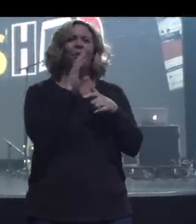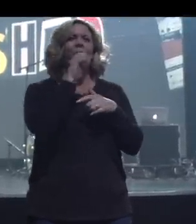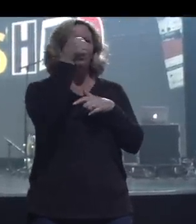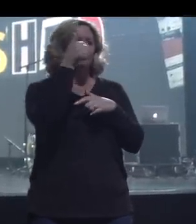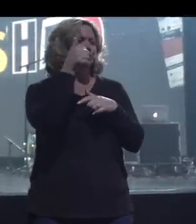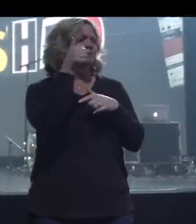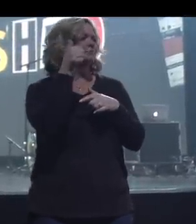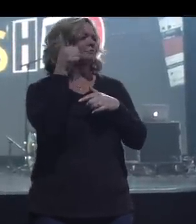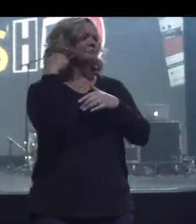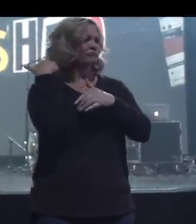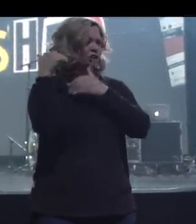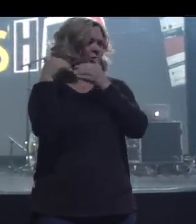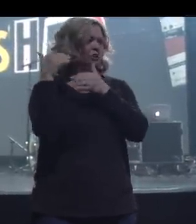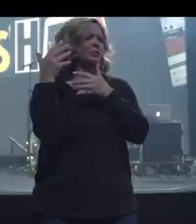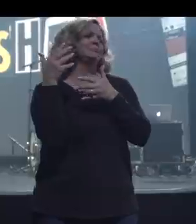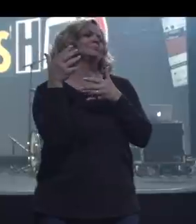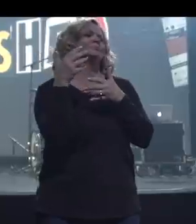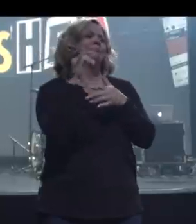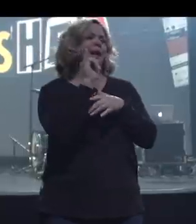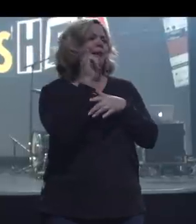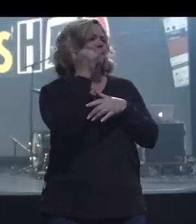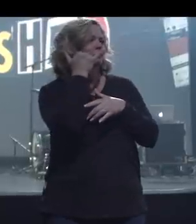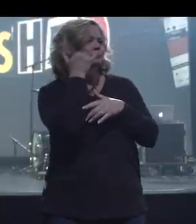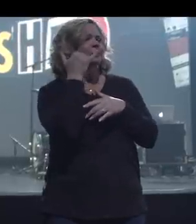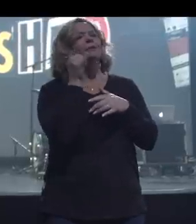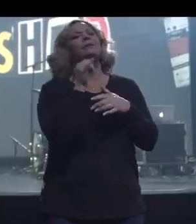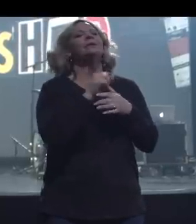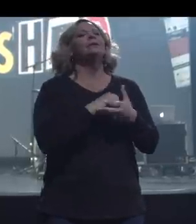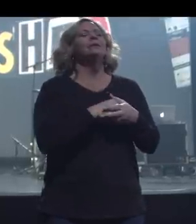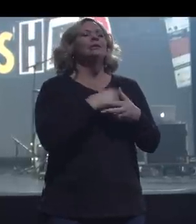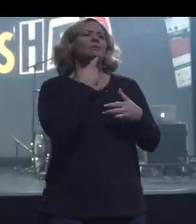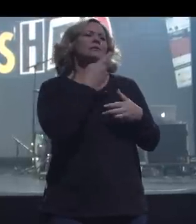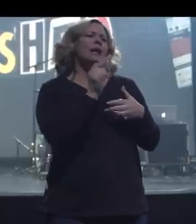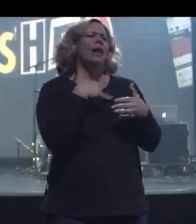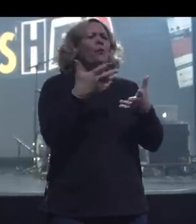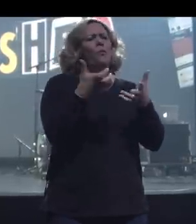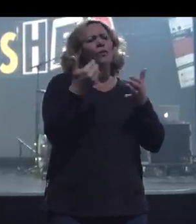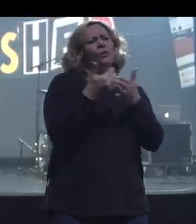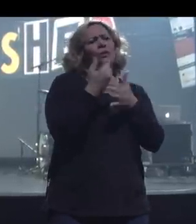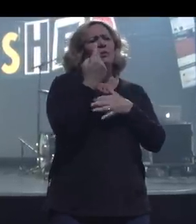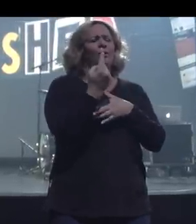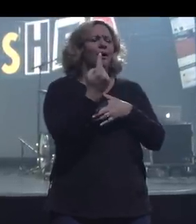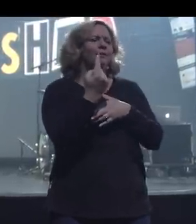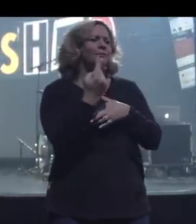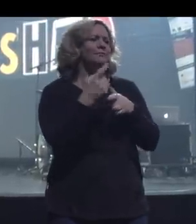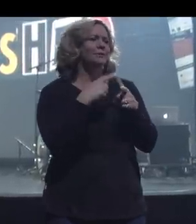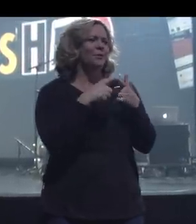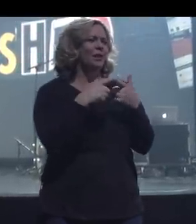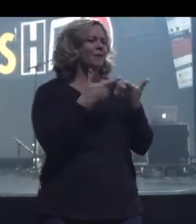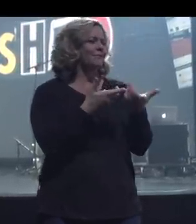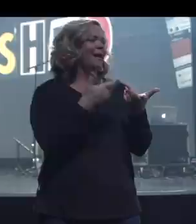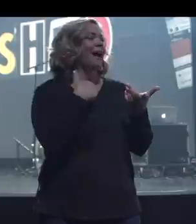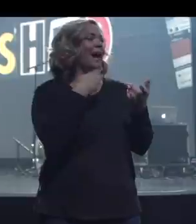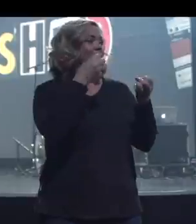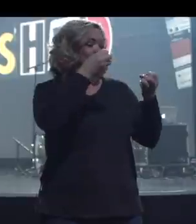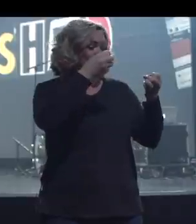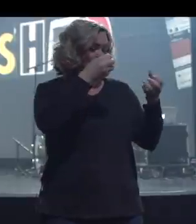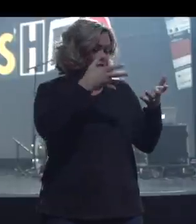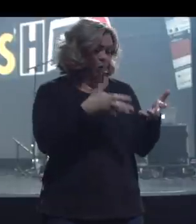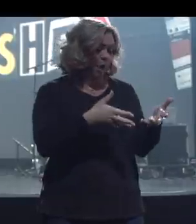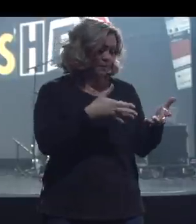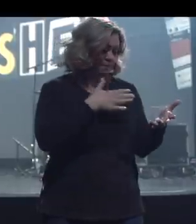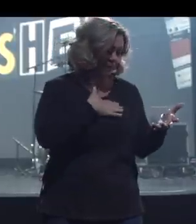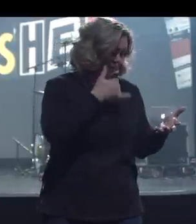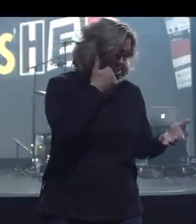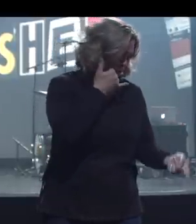generation iPhone, and you know, like all of us, it's like, man, there's the new one out, you know. And so I actually dropped my older generation iPhone